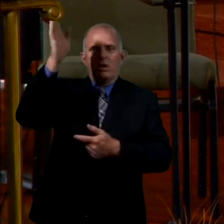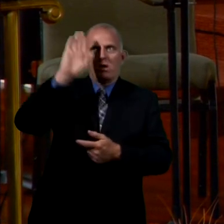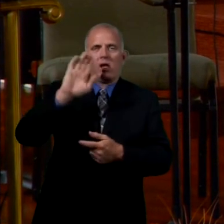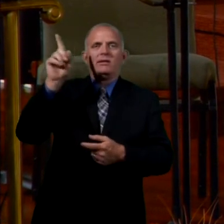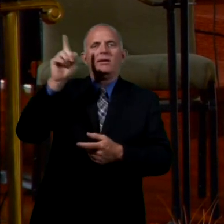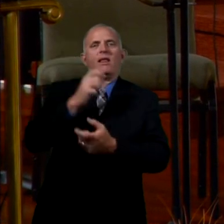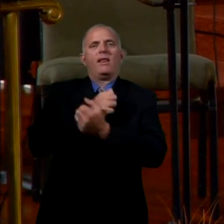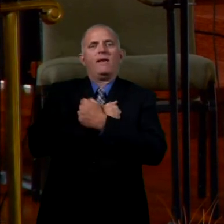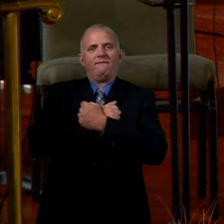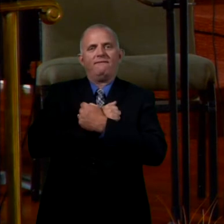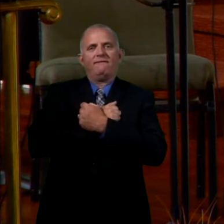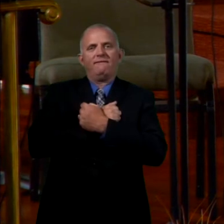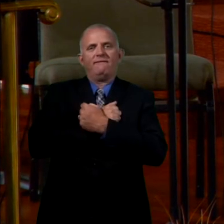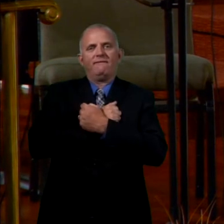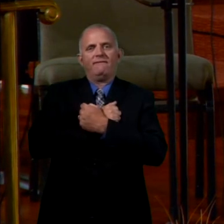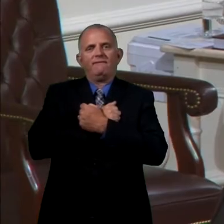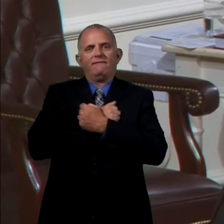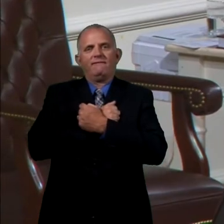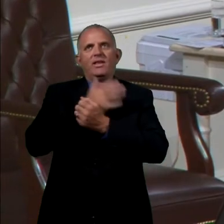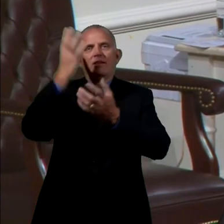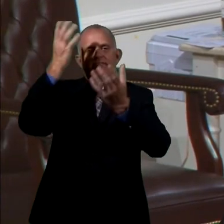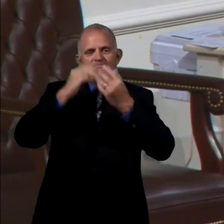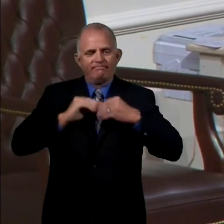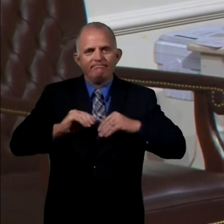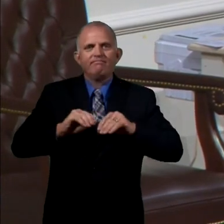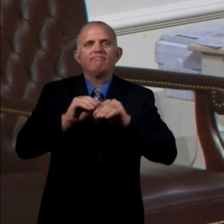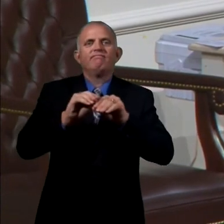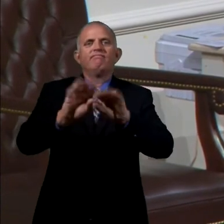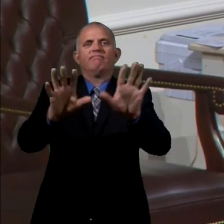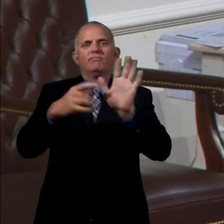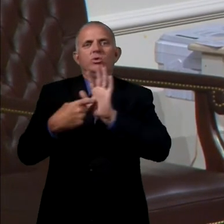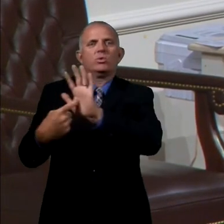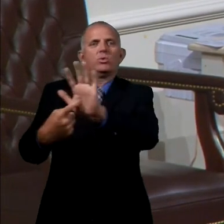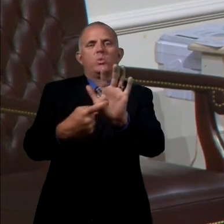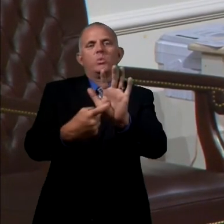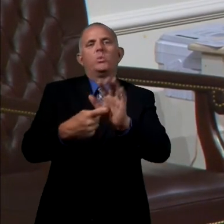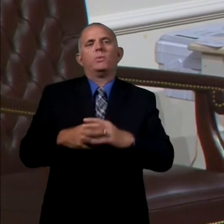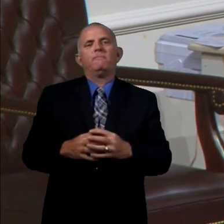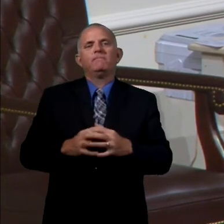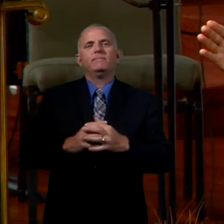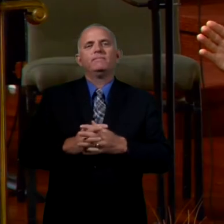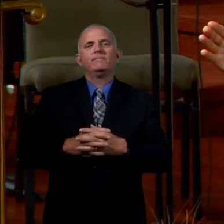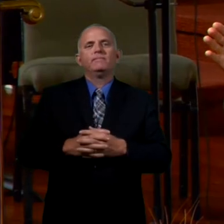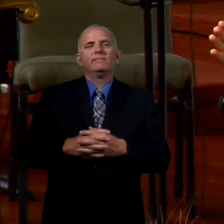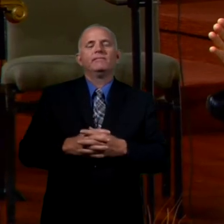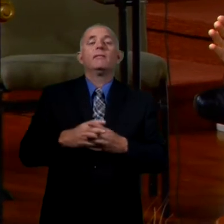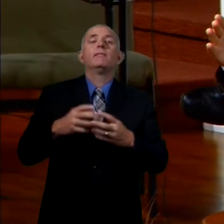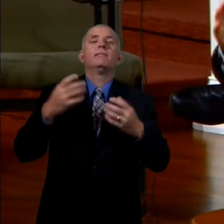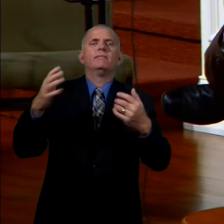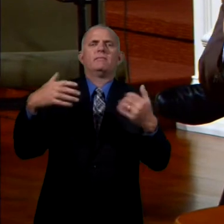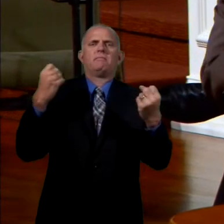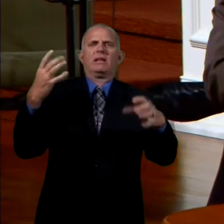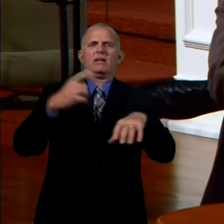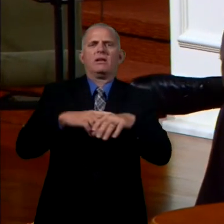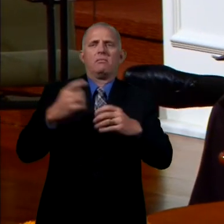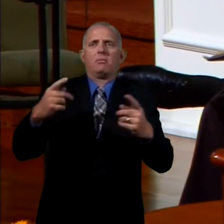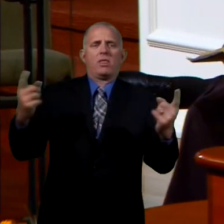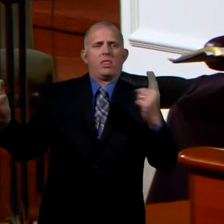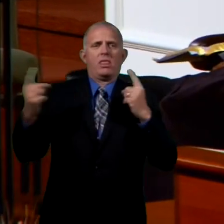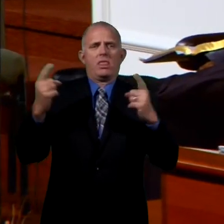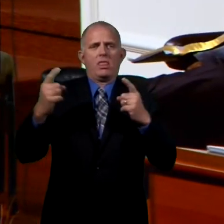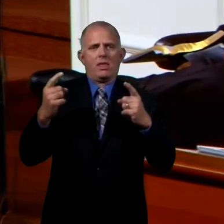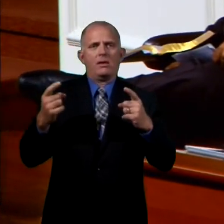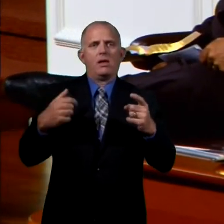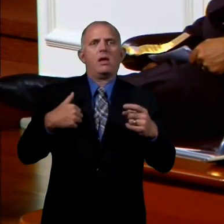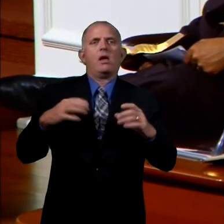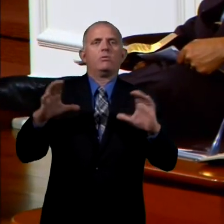God that flowed through him. So many times I have taken those same interruptions and I've handled them the opposite the way